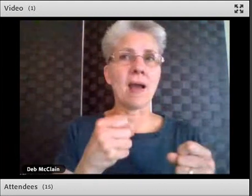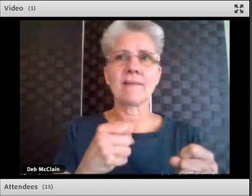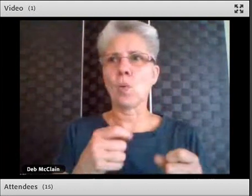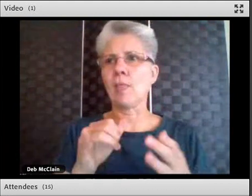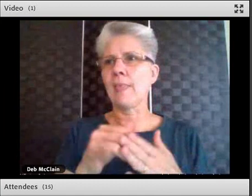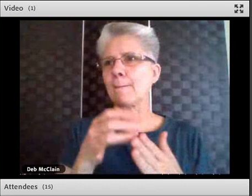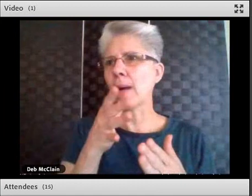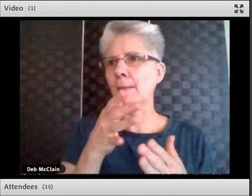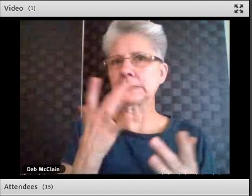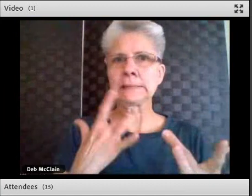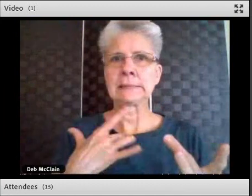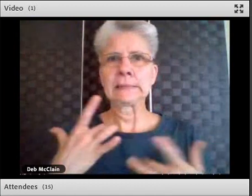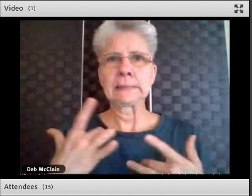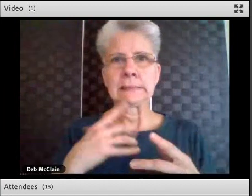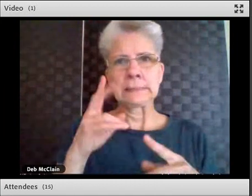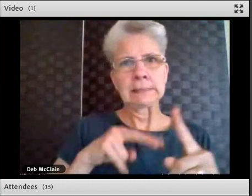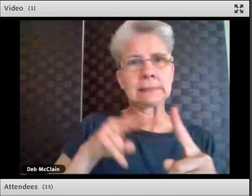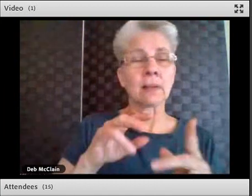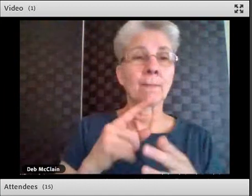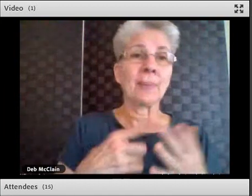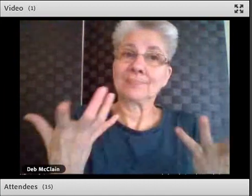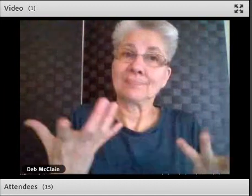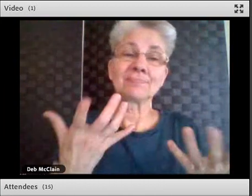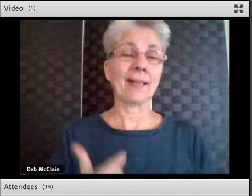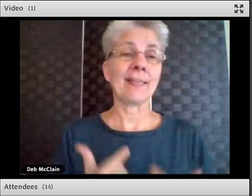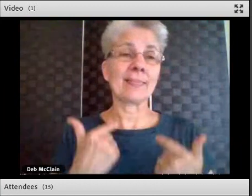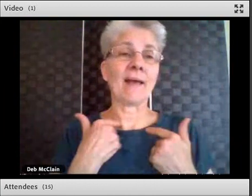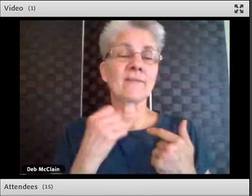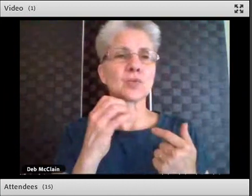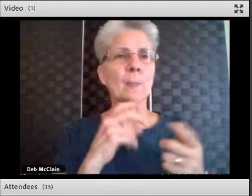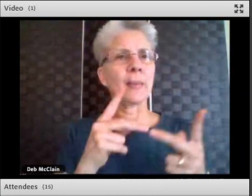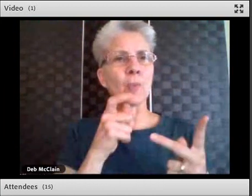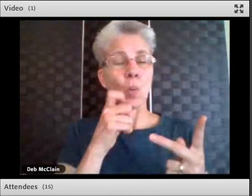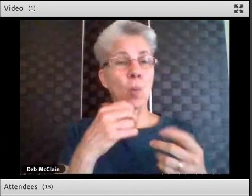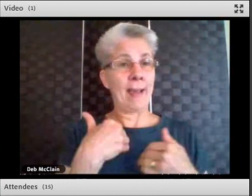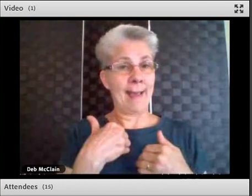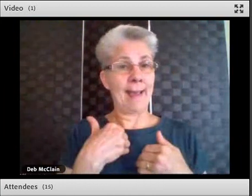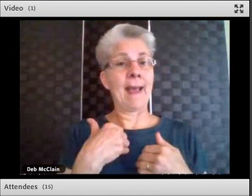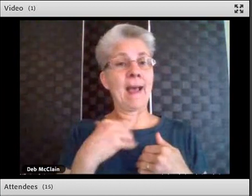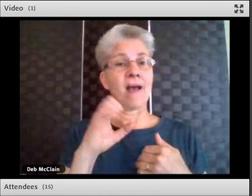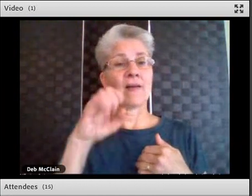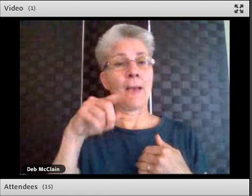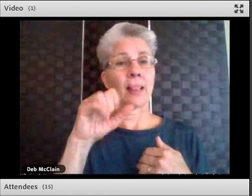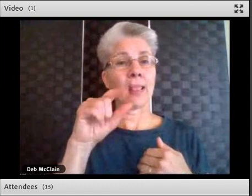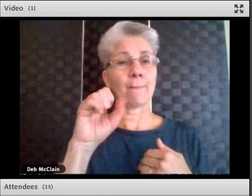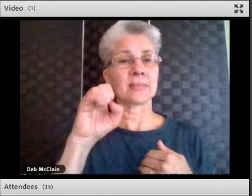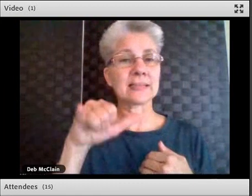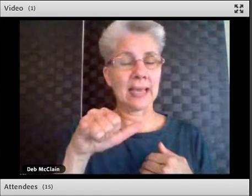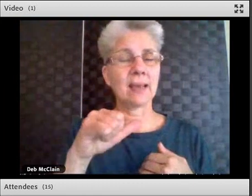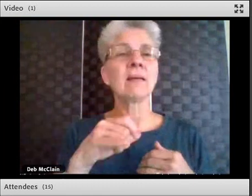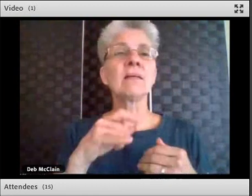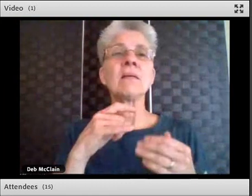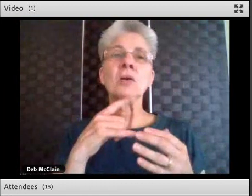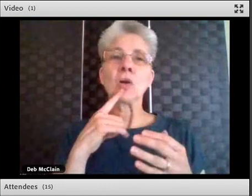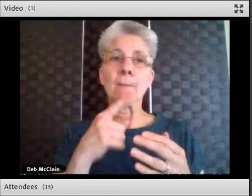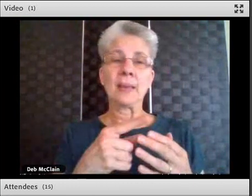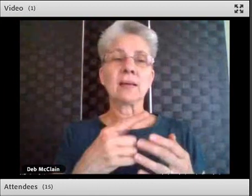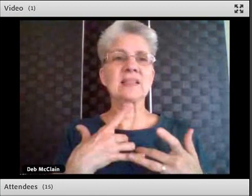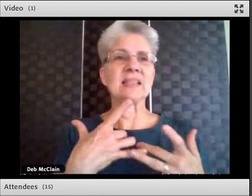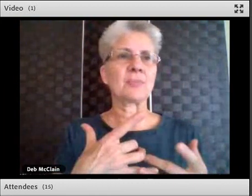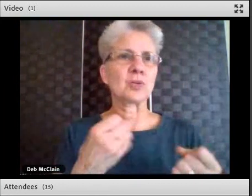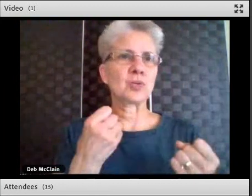worried about him, but it is what it is. So therefore, people who have epilepsy could very well be susceptible